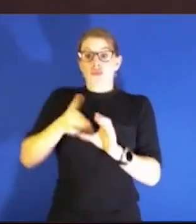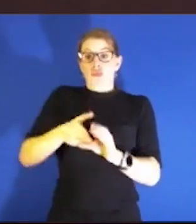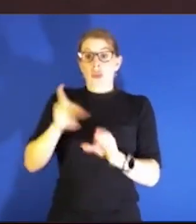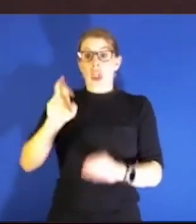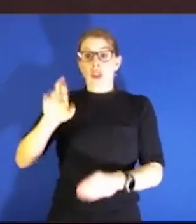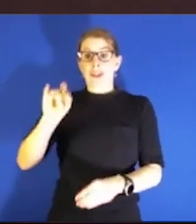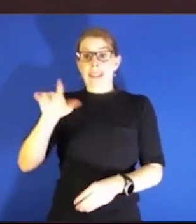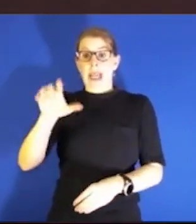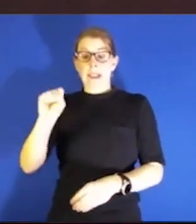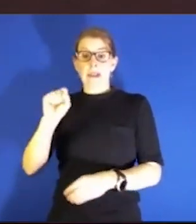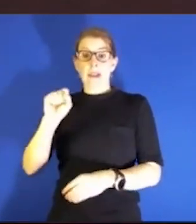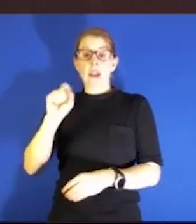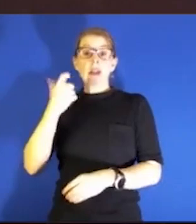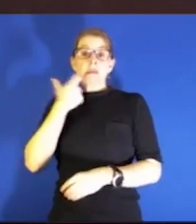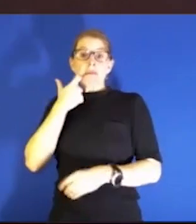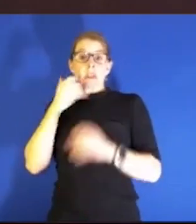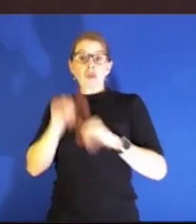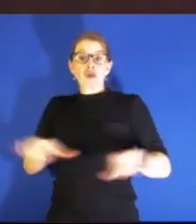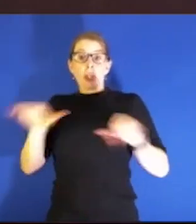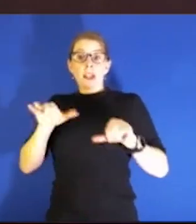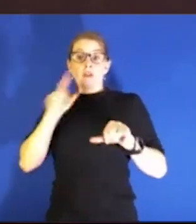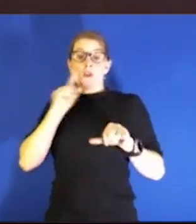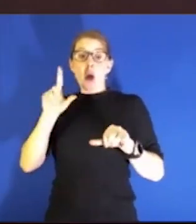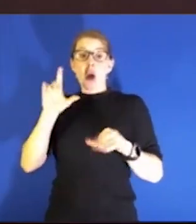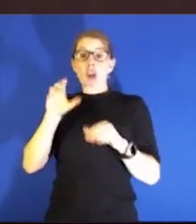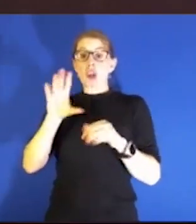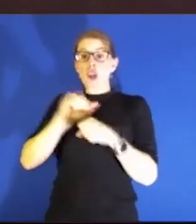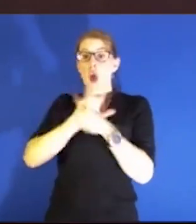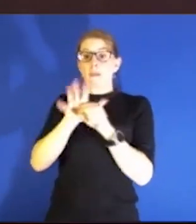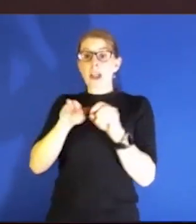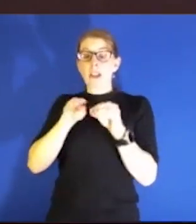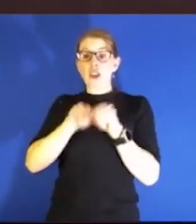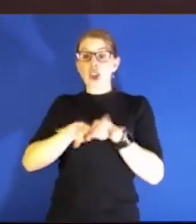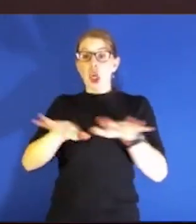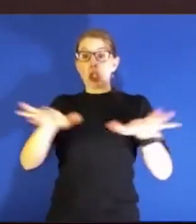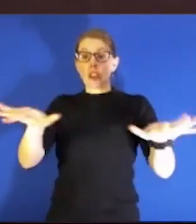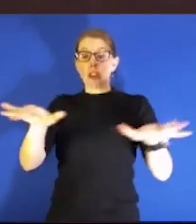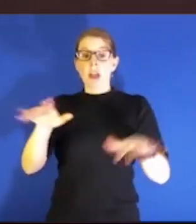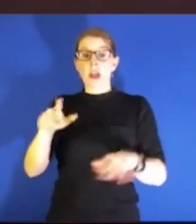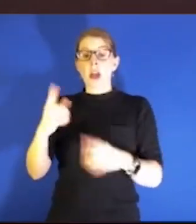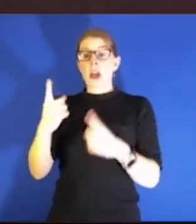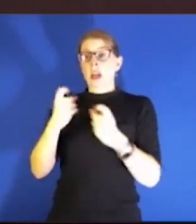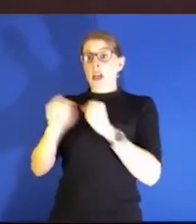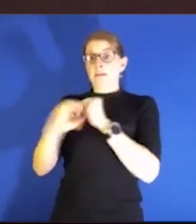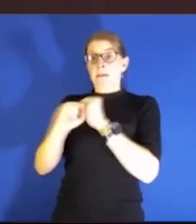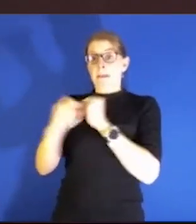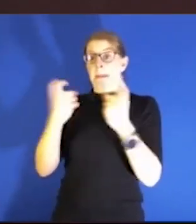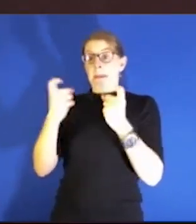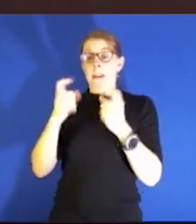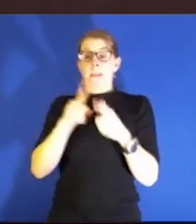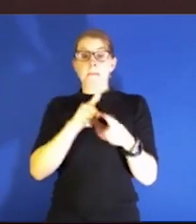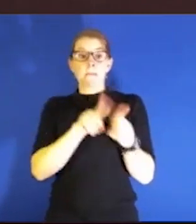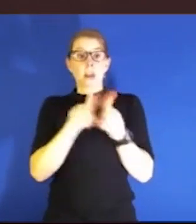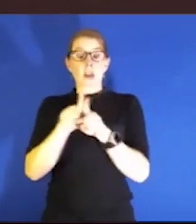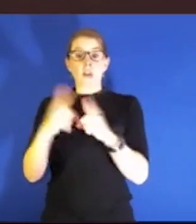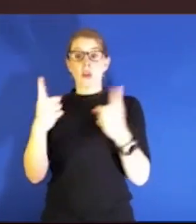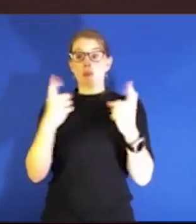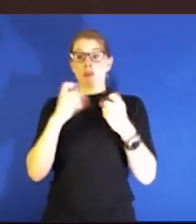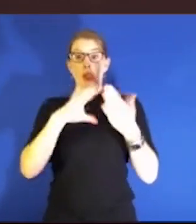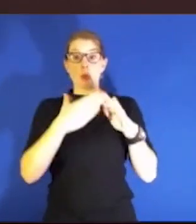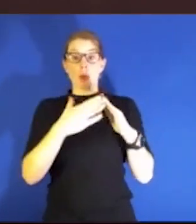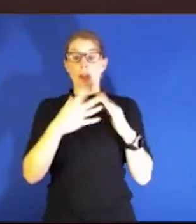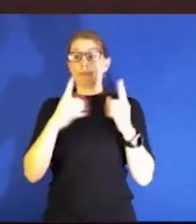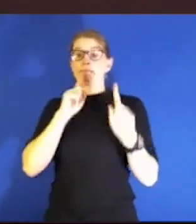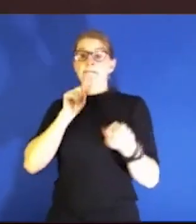latest trends in the COVID surge. We will answer questions from the news media and also from you, our viewers. So everyone, please have a